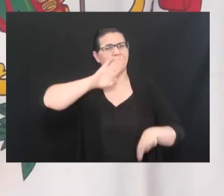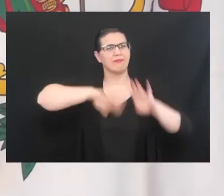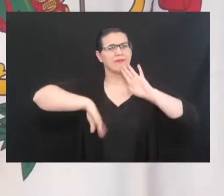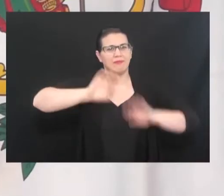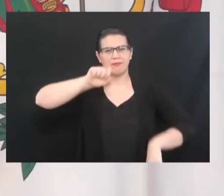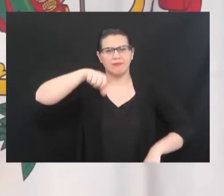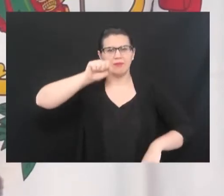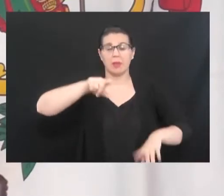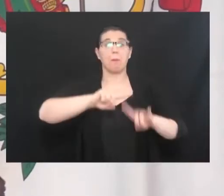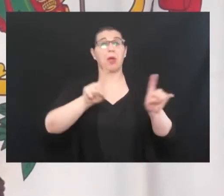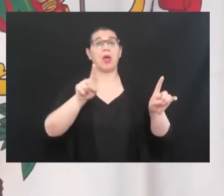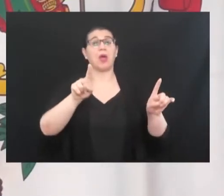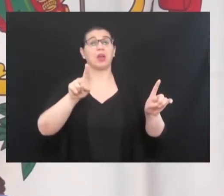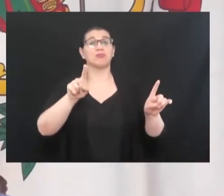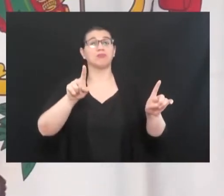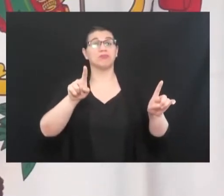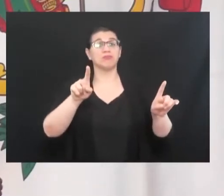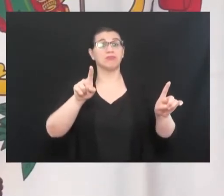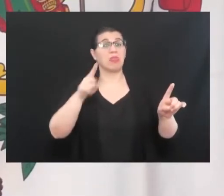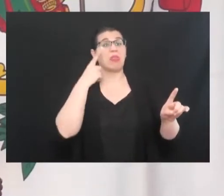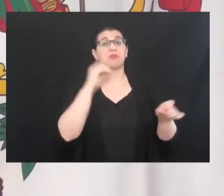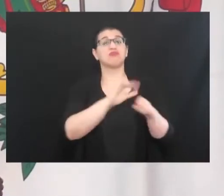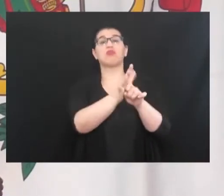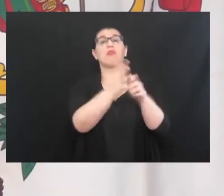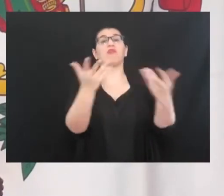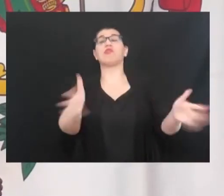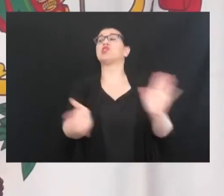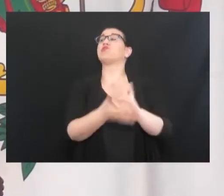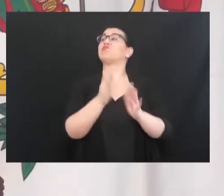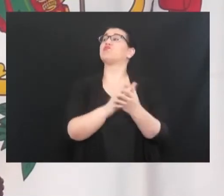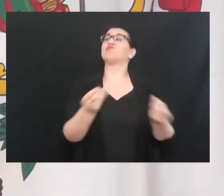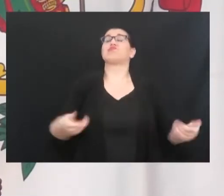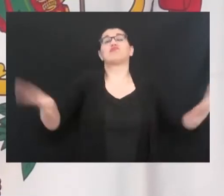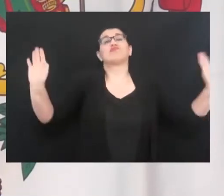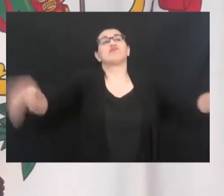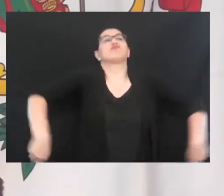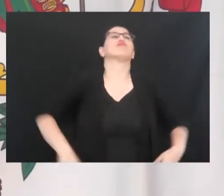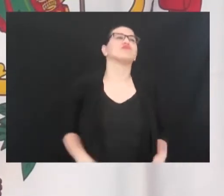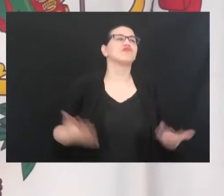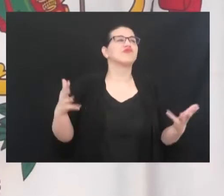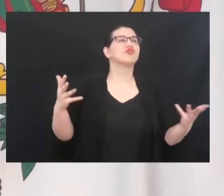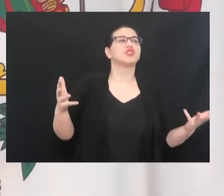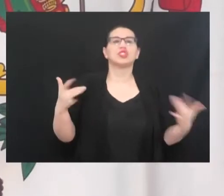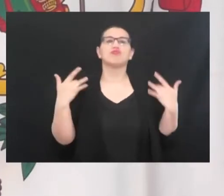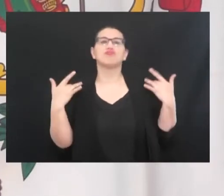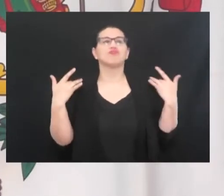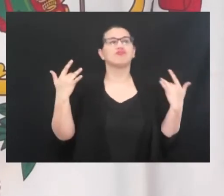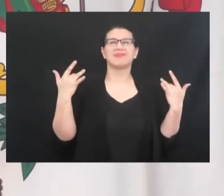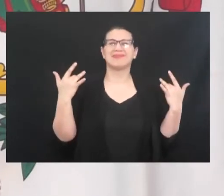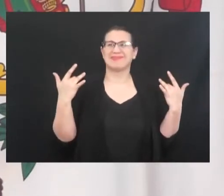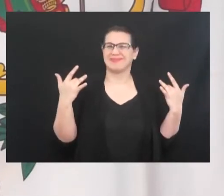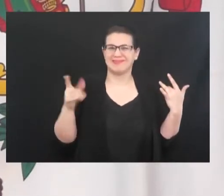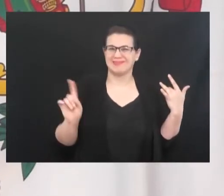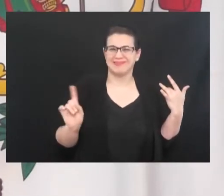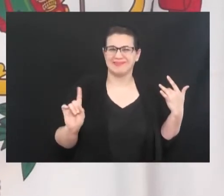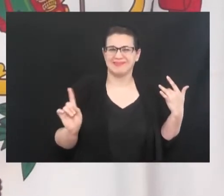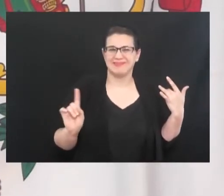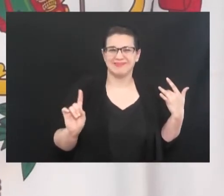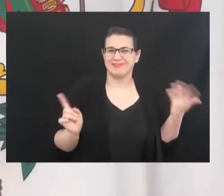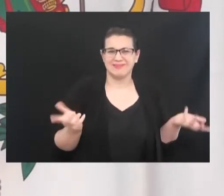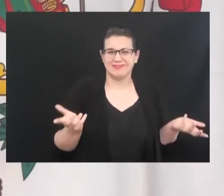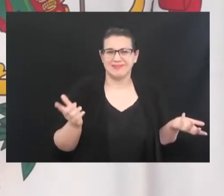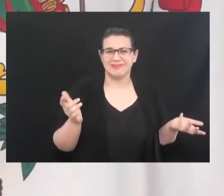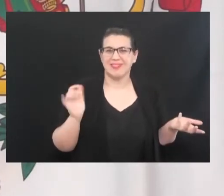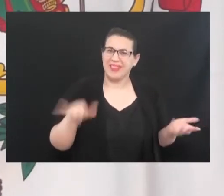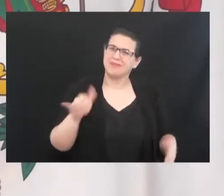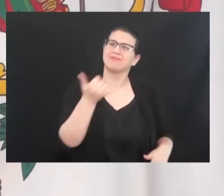this is over, or sit back and think, you know, well, there's nothing we can do, you know, big mistake.